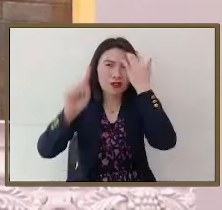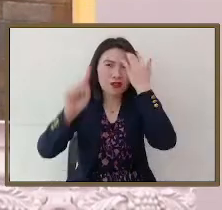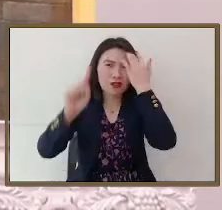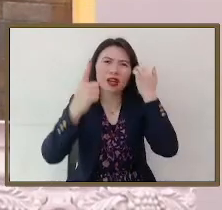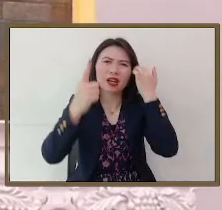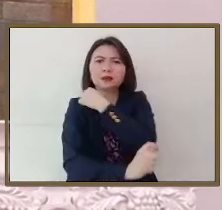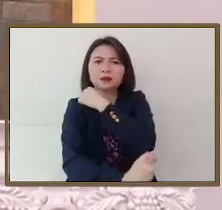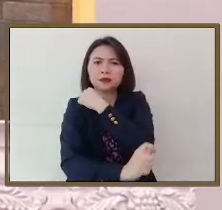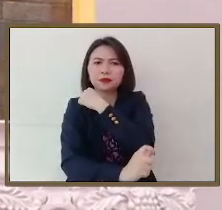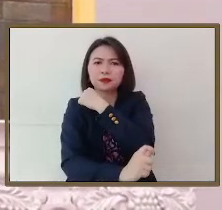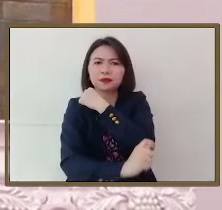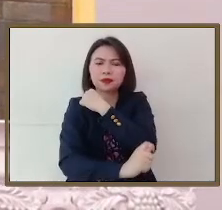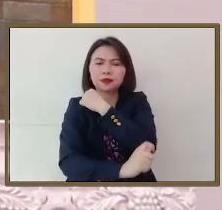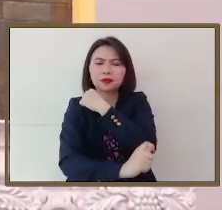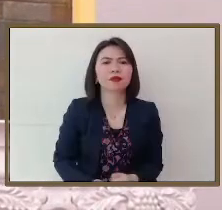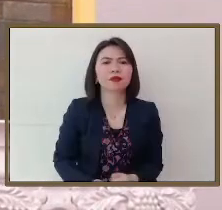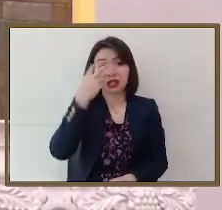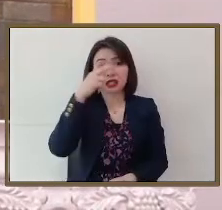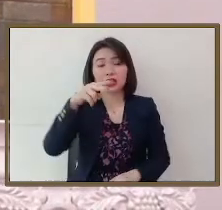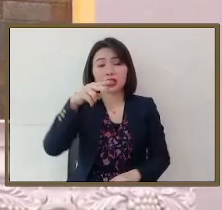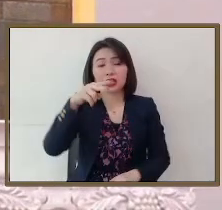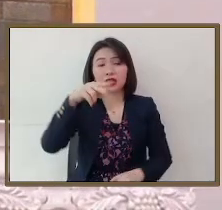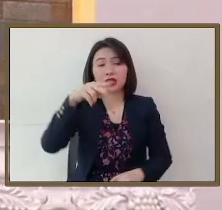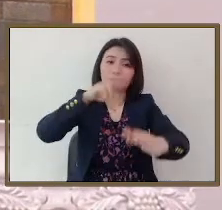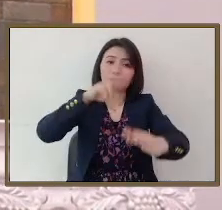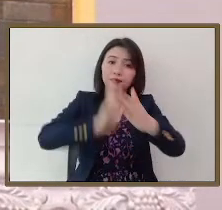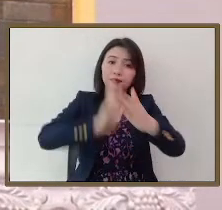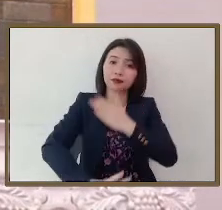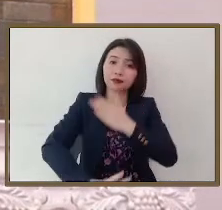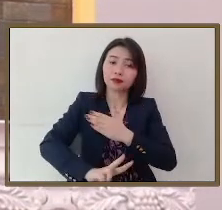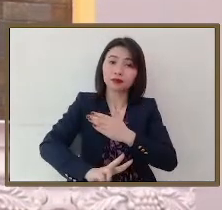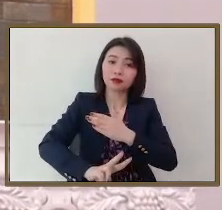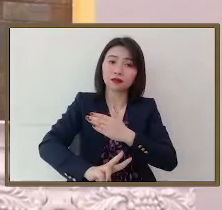you about this. Notice in verse